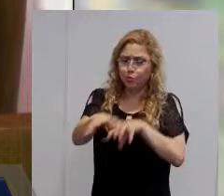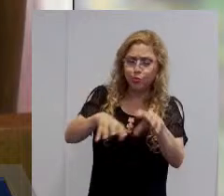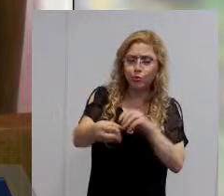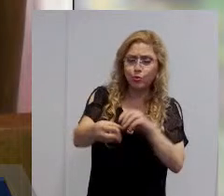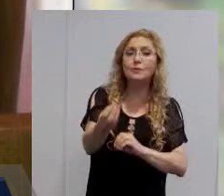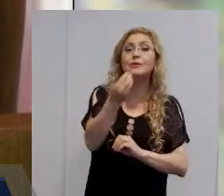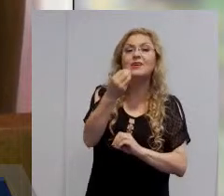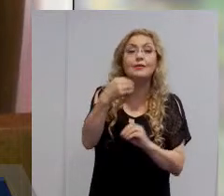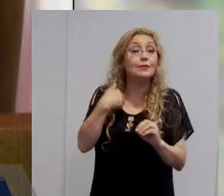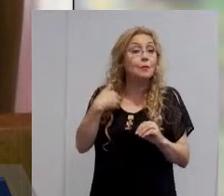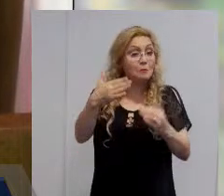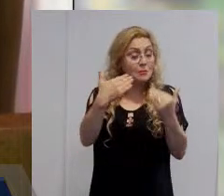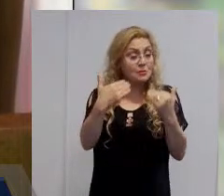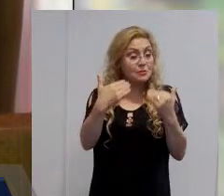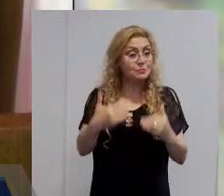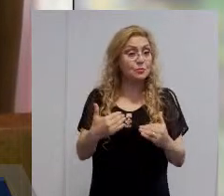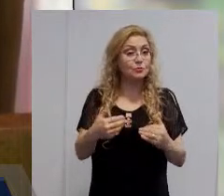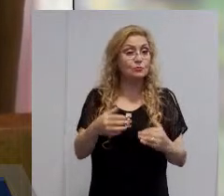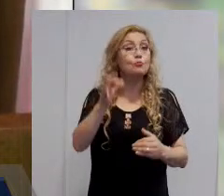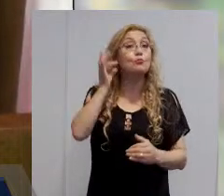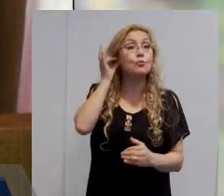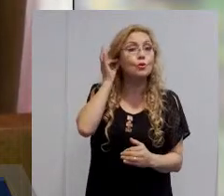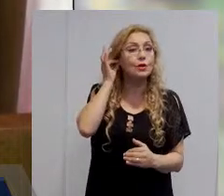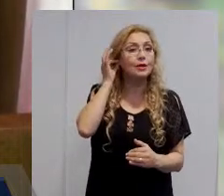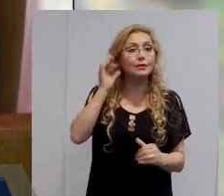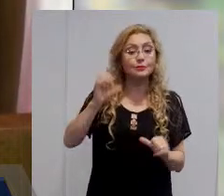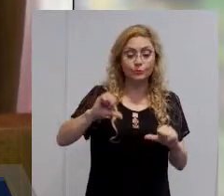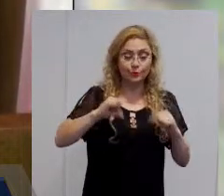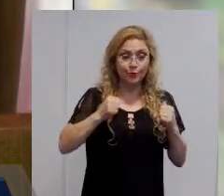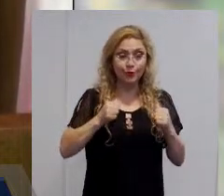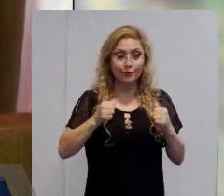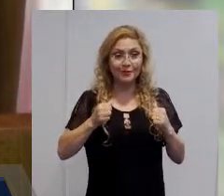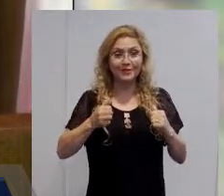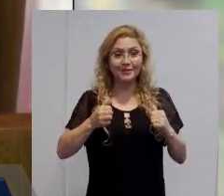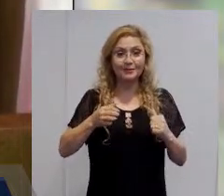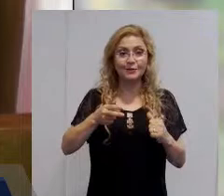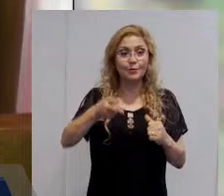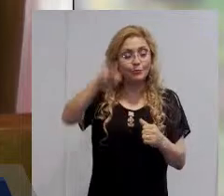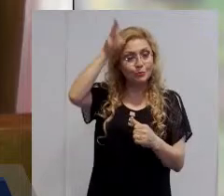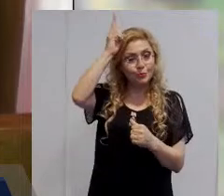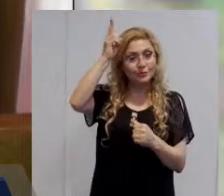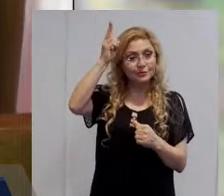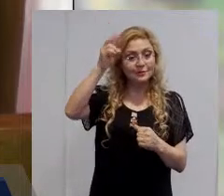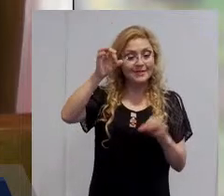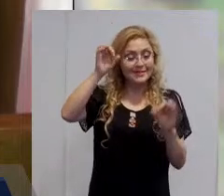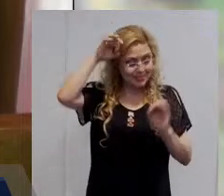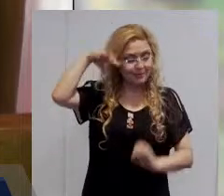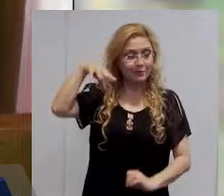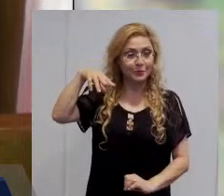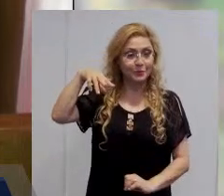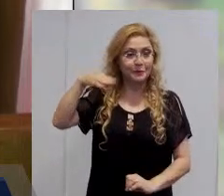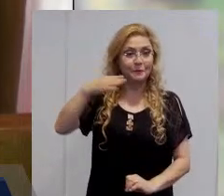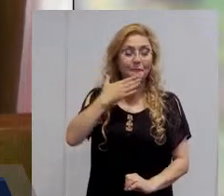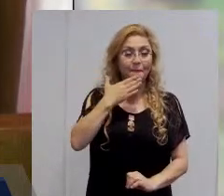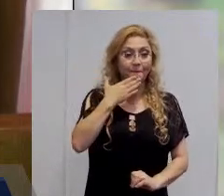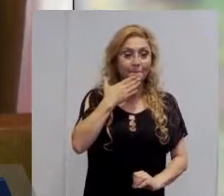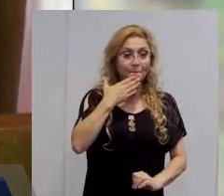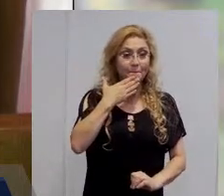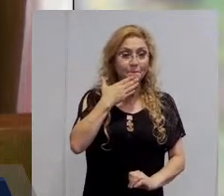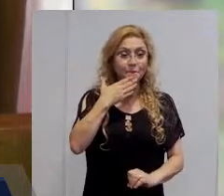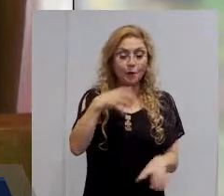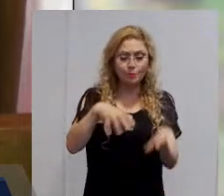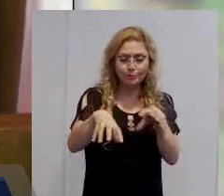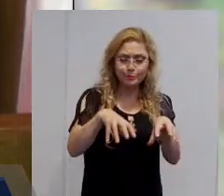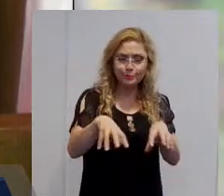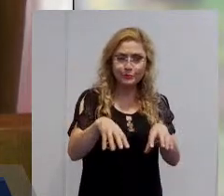to feed ourselves, to grow our own food. And so we women are young, we're young indigenous women, and we